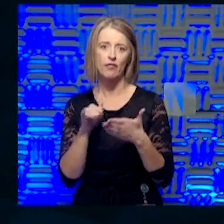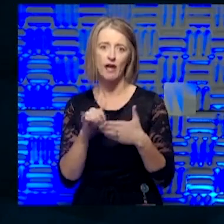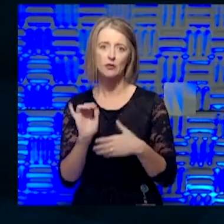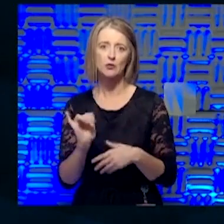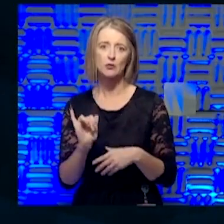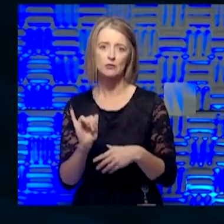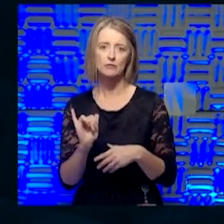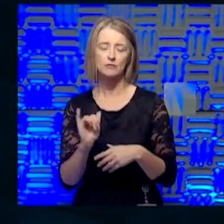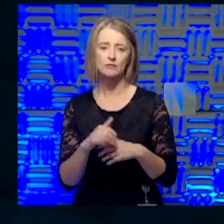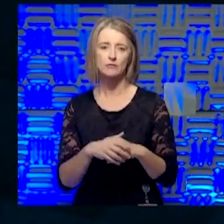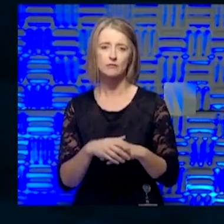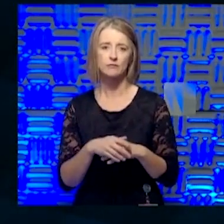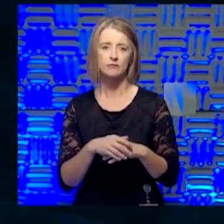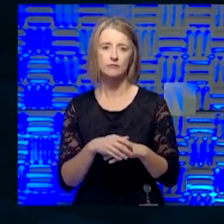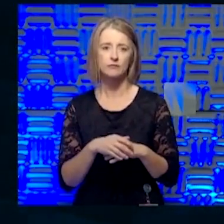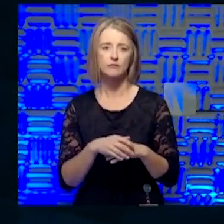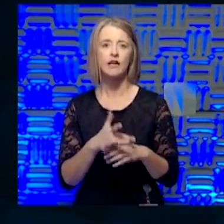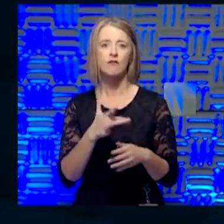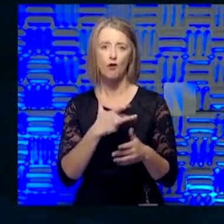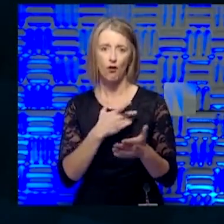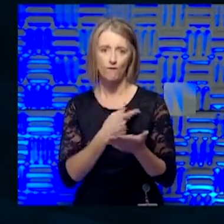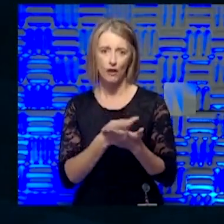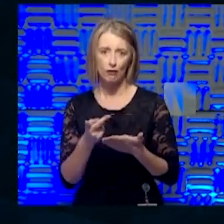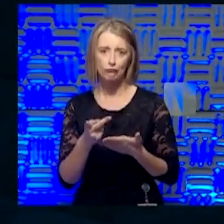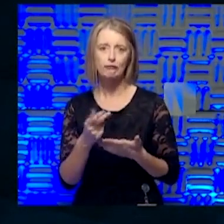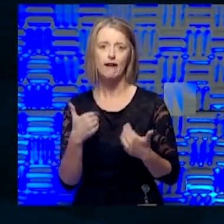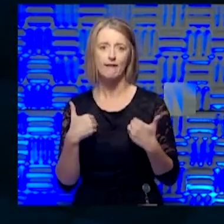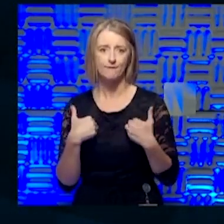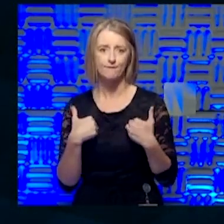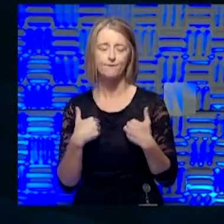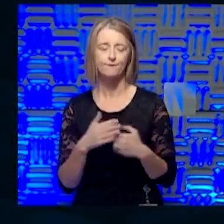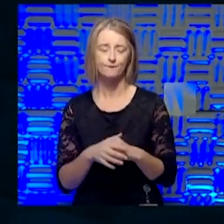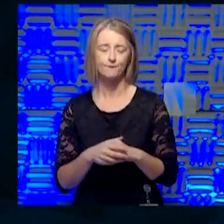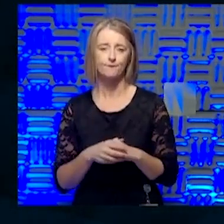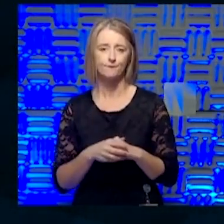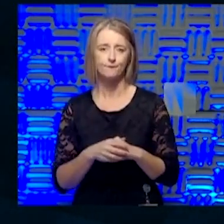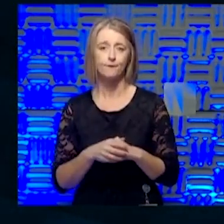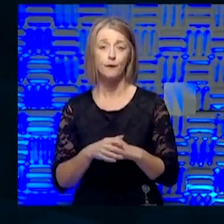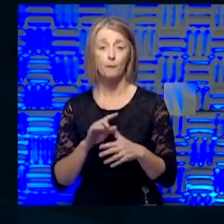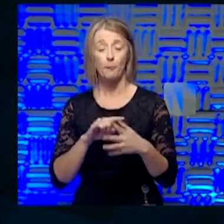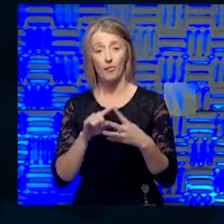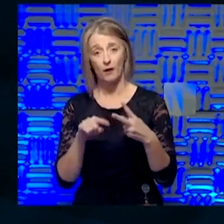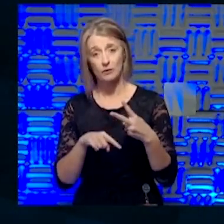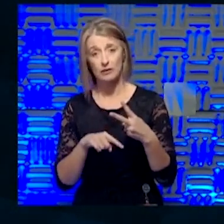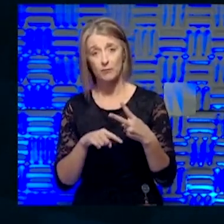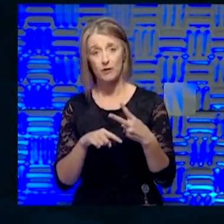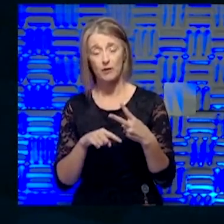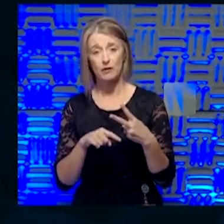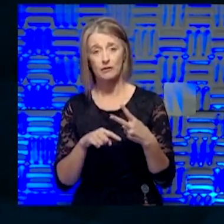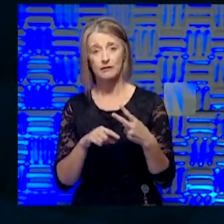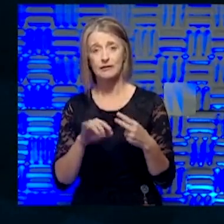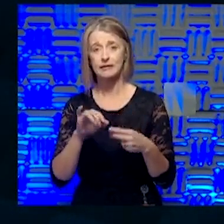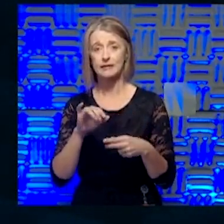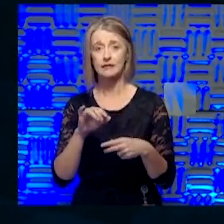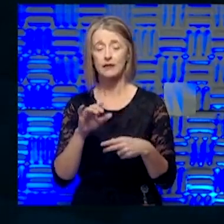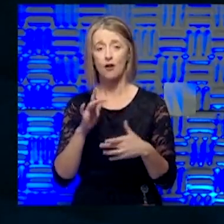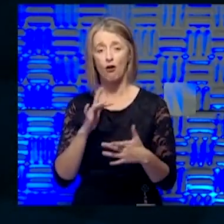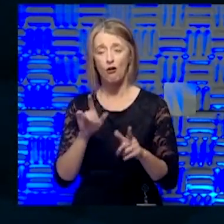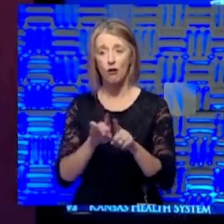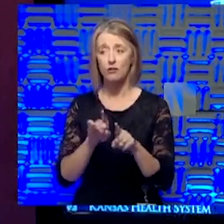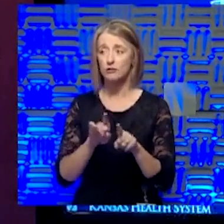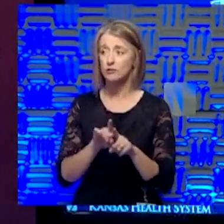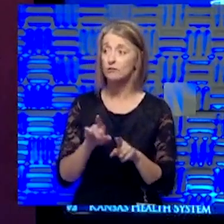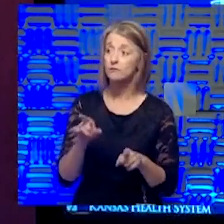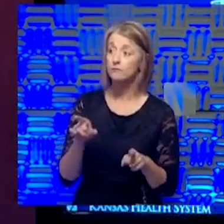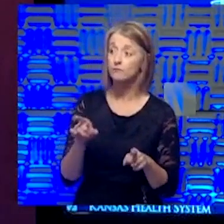I have diastolic heart failure, and those are some of the ones, and I'm anemic.